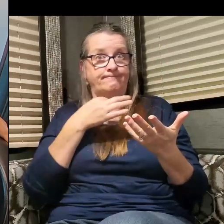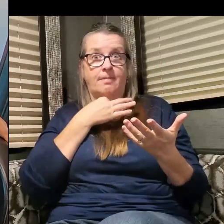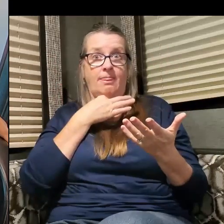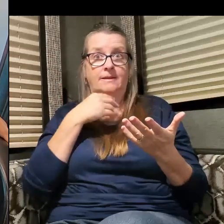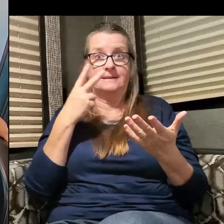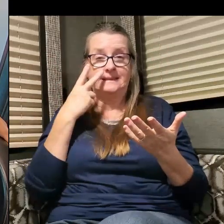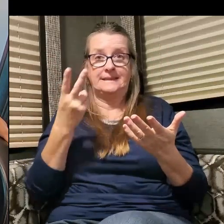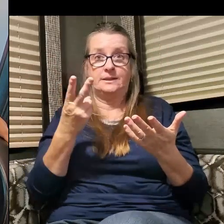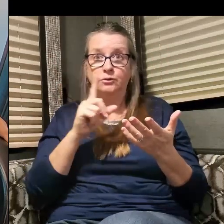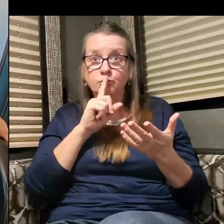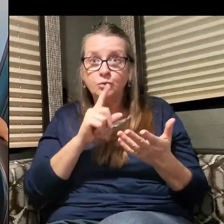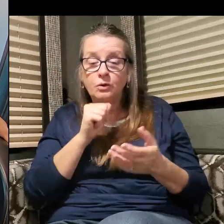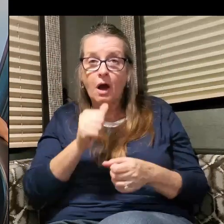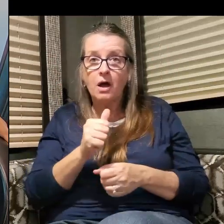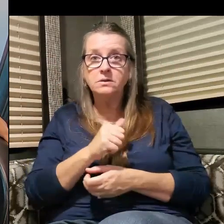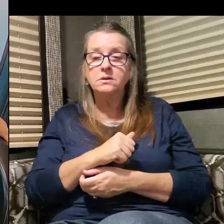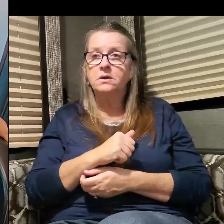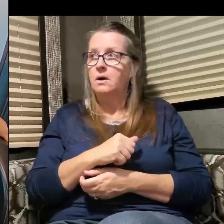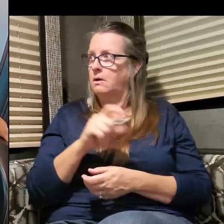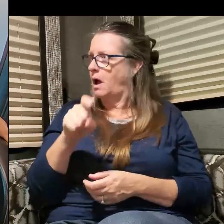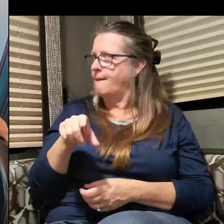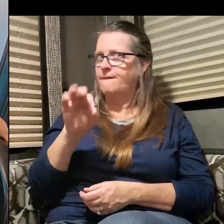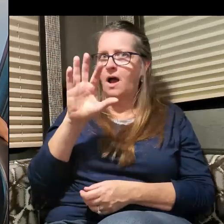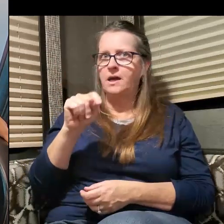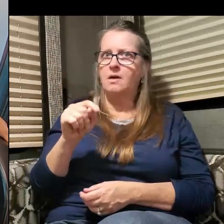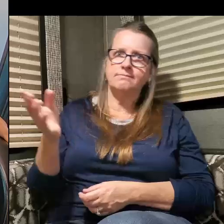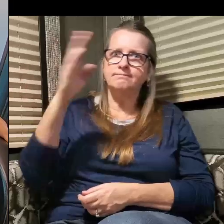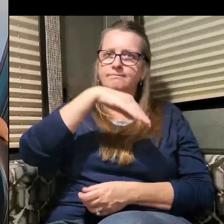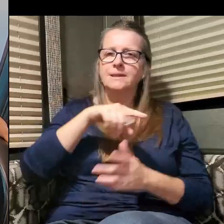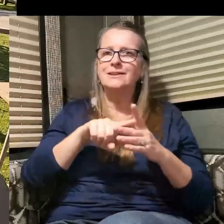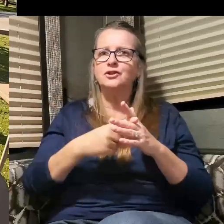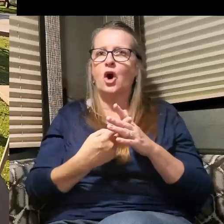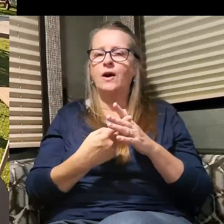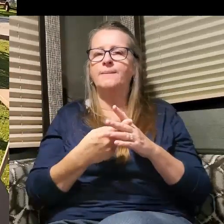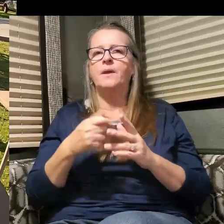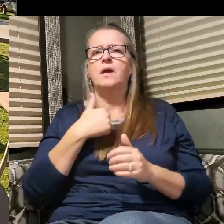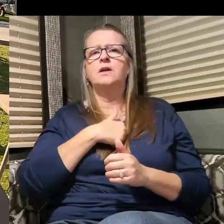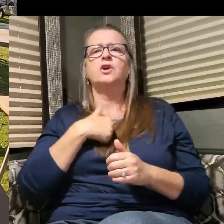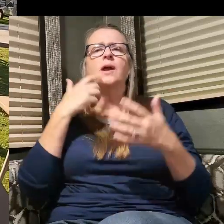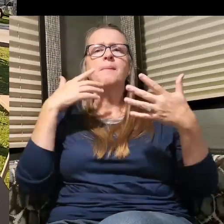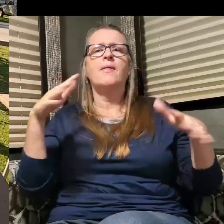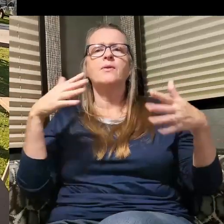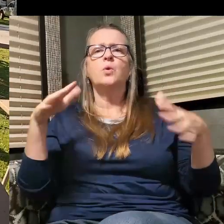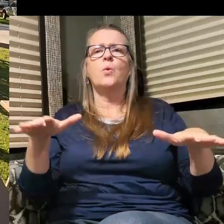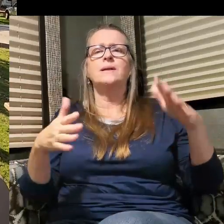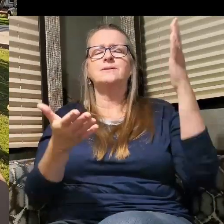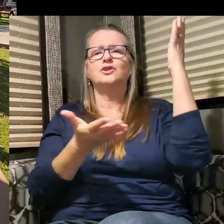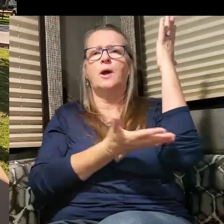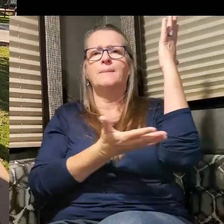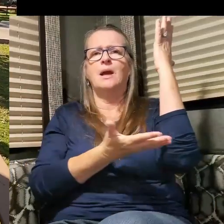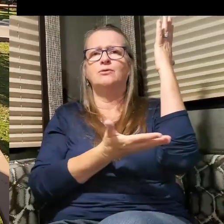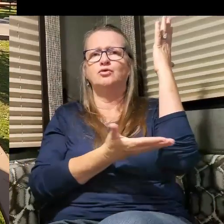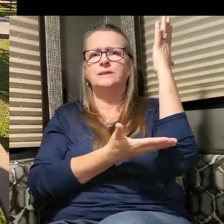I'm looking forward to seeing if that's true or not. Well, we'll have to find out. Let's get started. Hey, sorry about the noise. They're chopping down